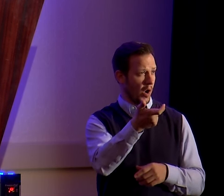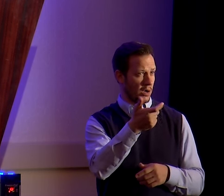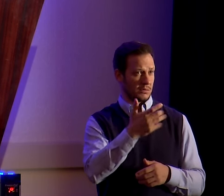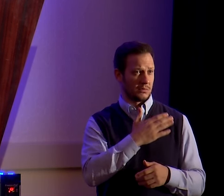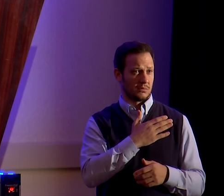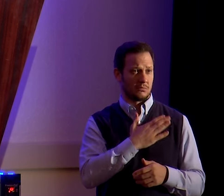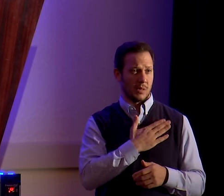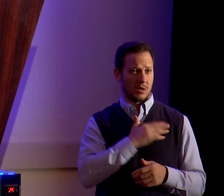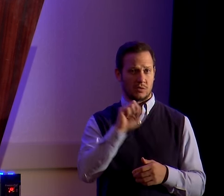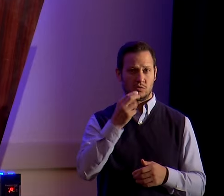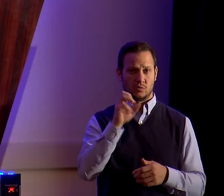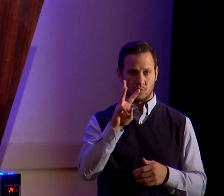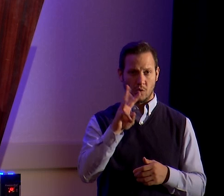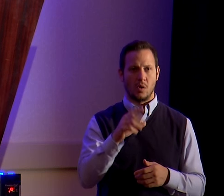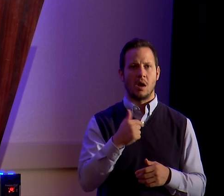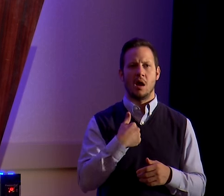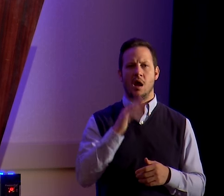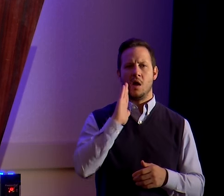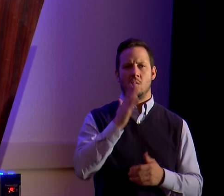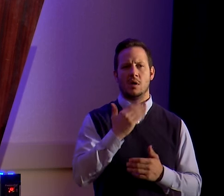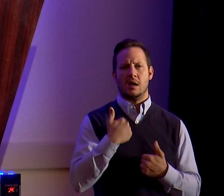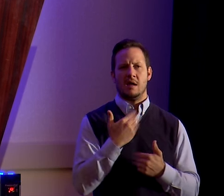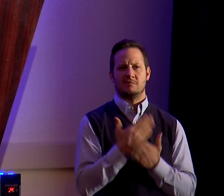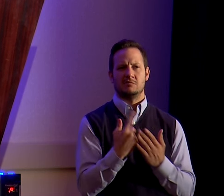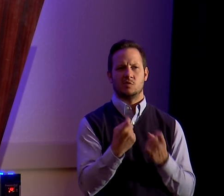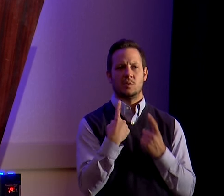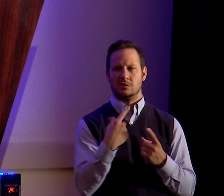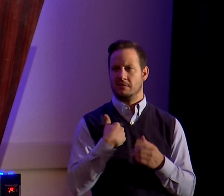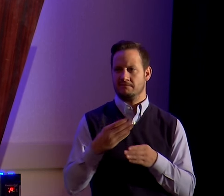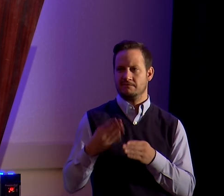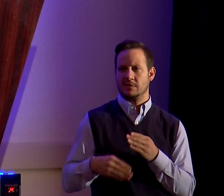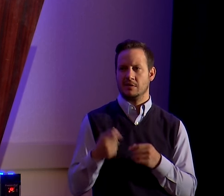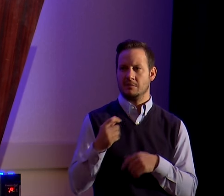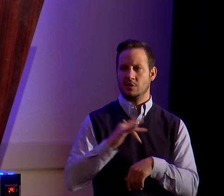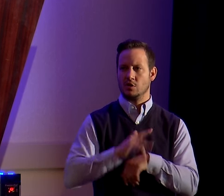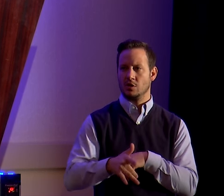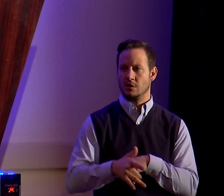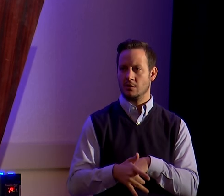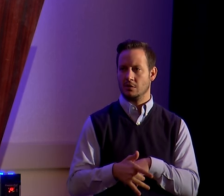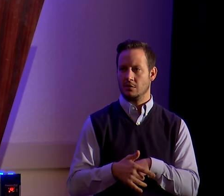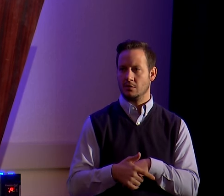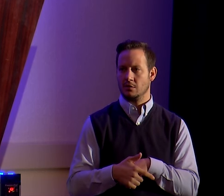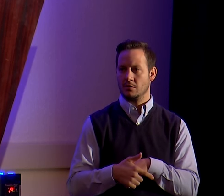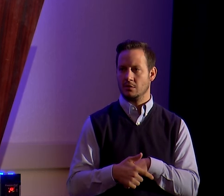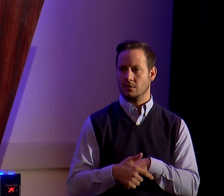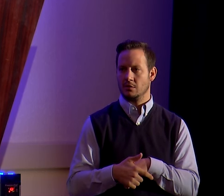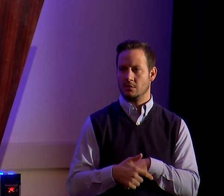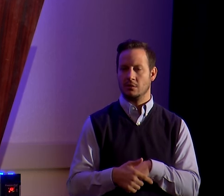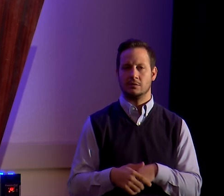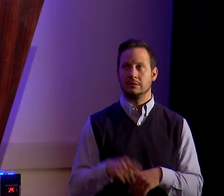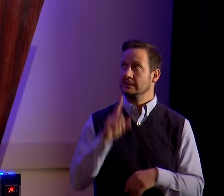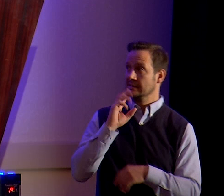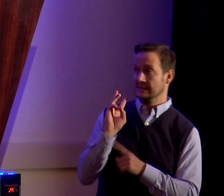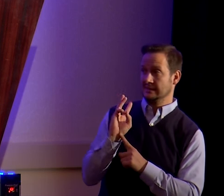sure I'm taking questions, so I'm going to finish a little bit early and be able to take questions. Okay.